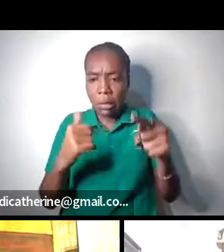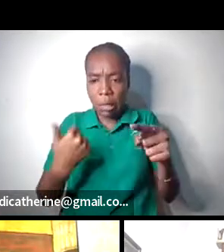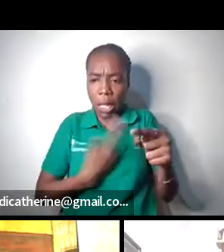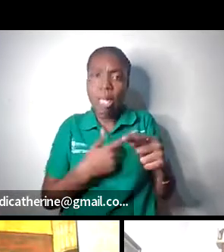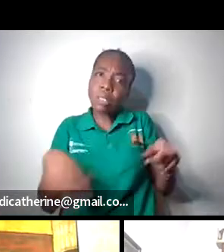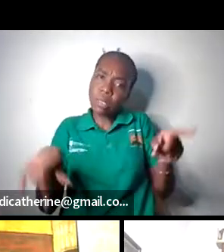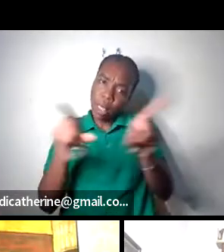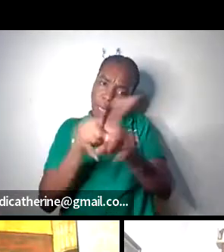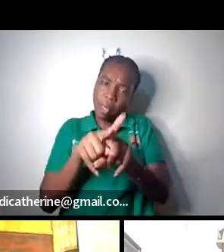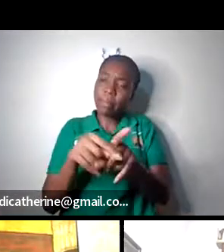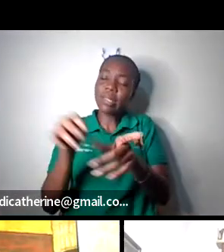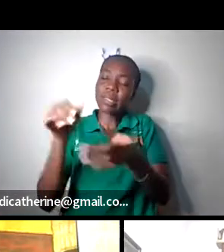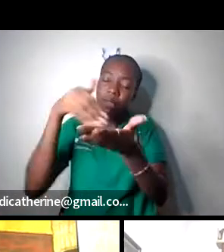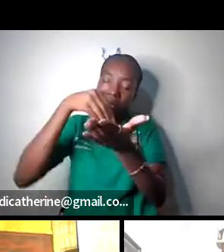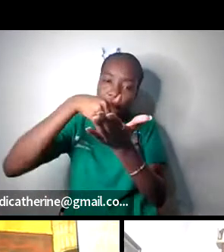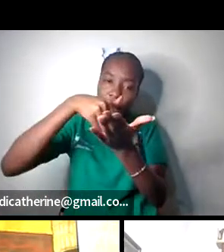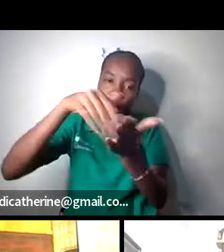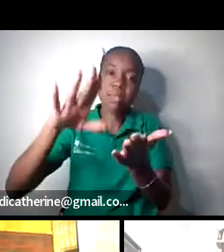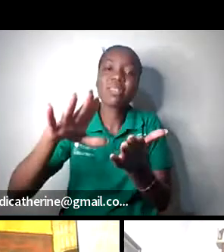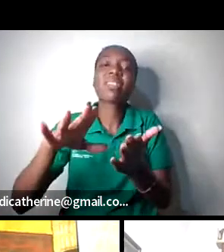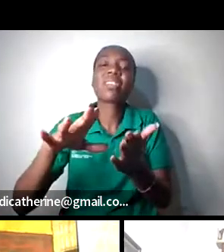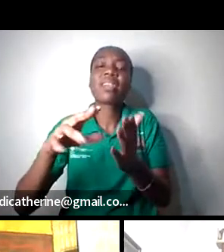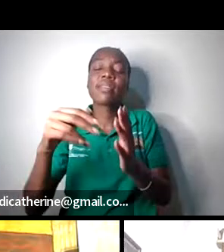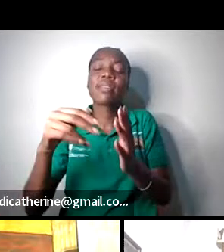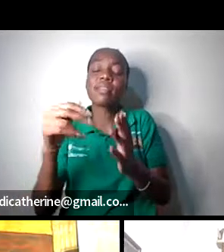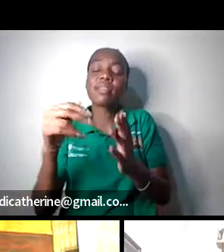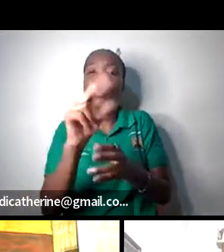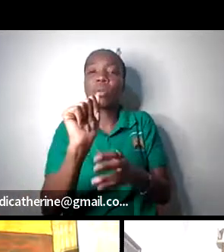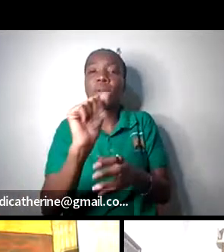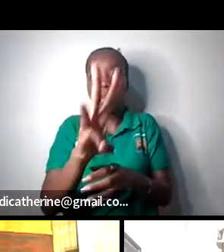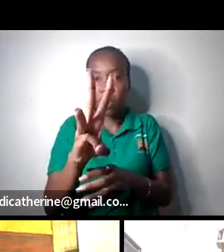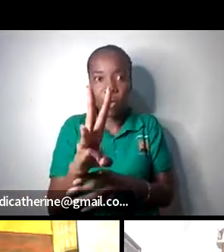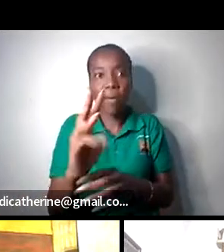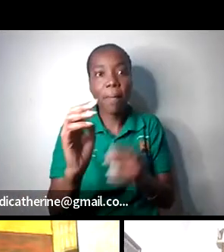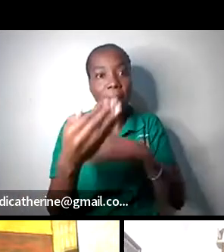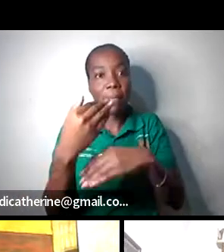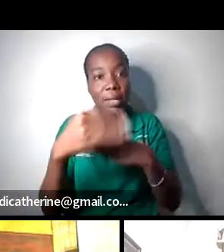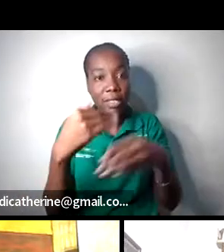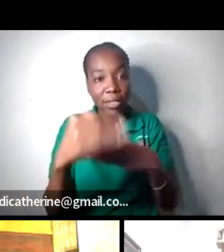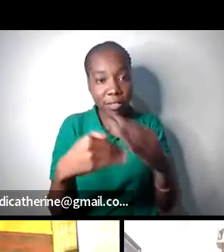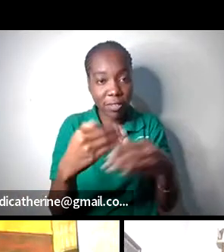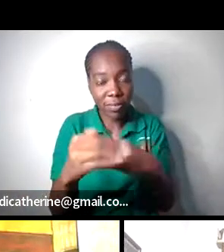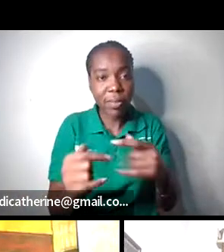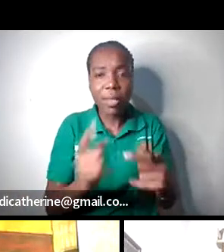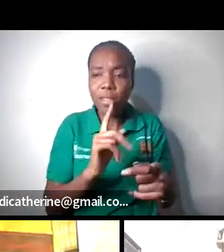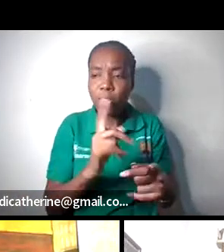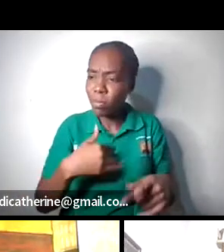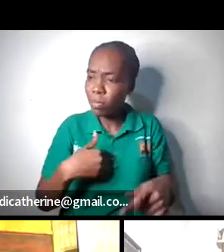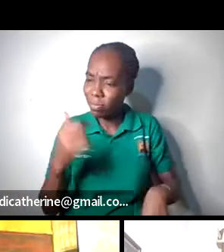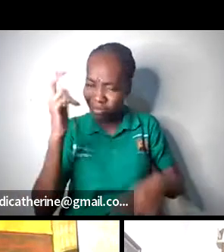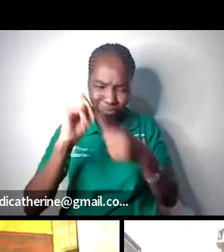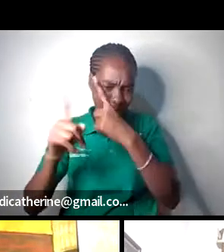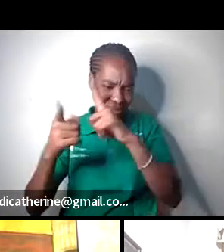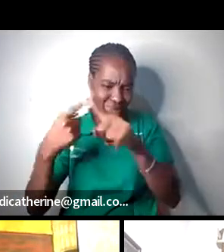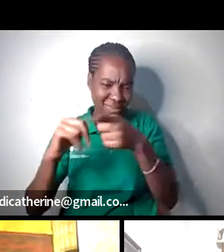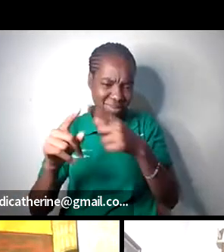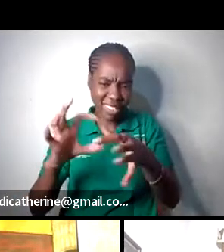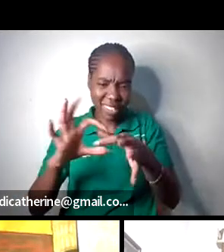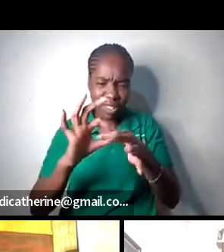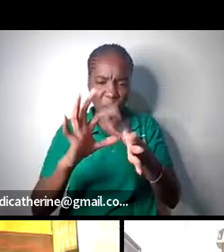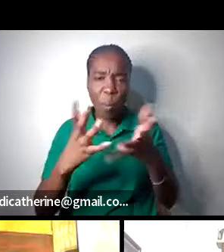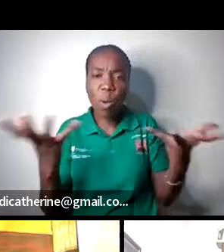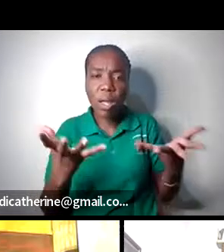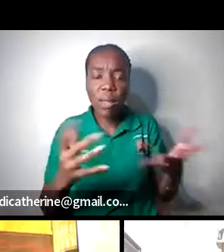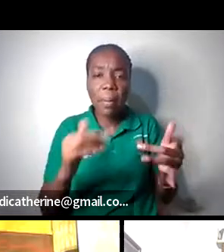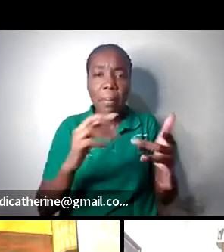raw coffee into their country. And I was just thinking to myself, so where exactly is the disconnect? Is it that we don't